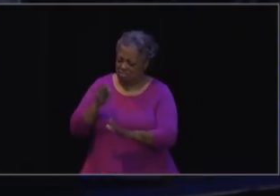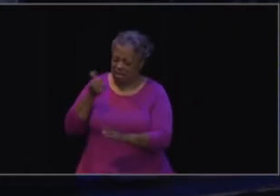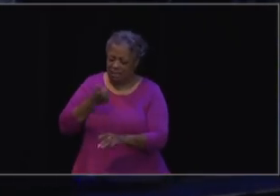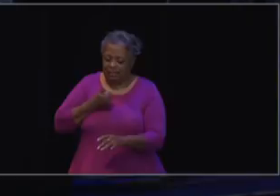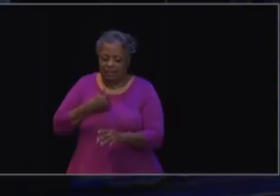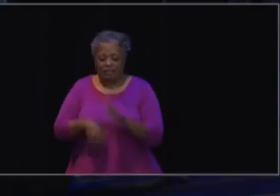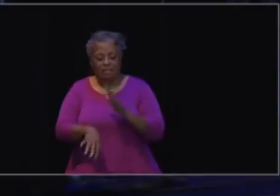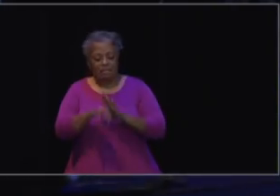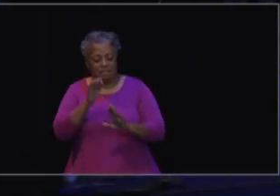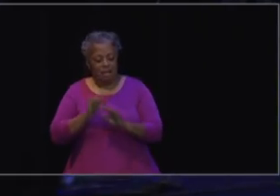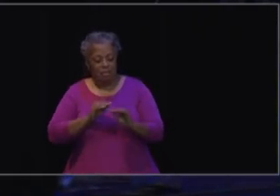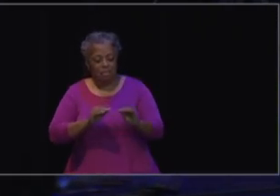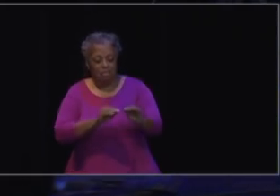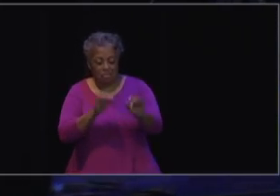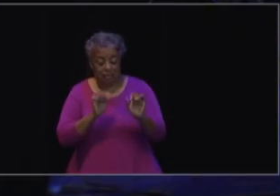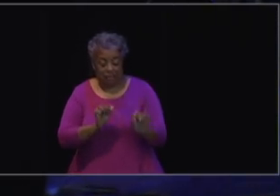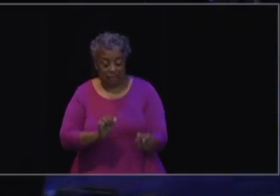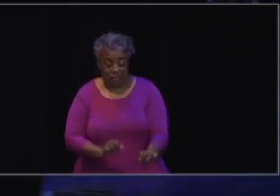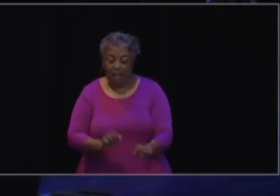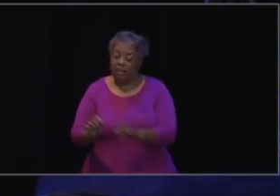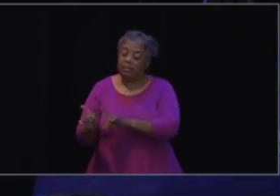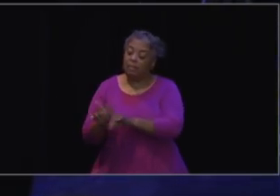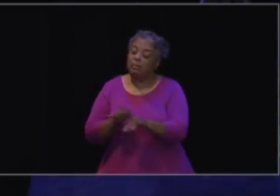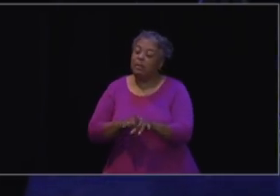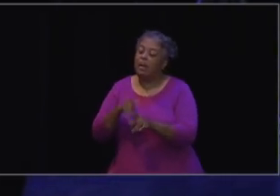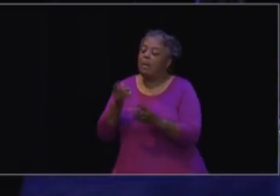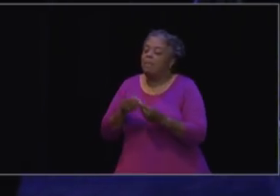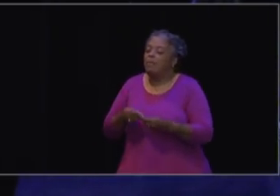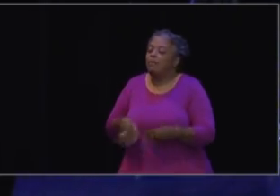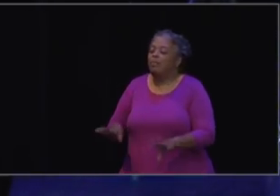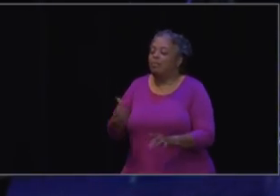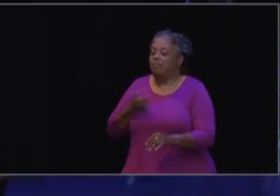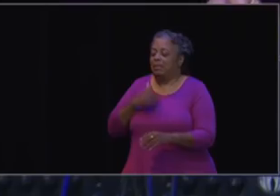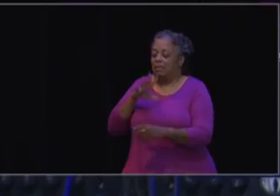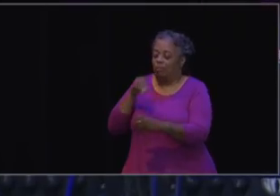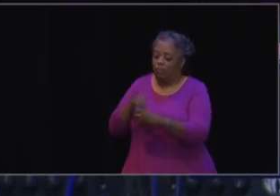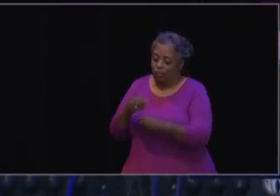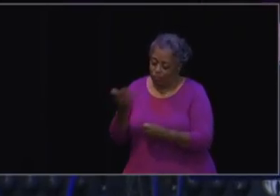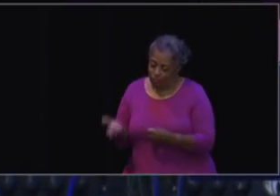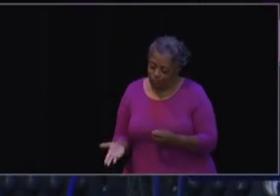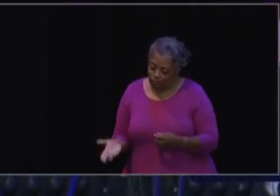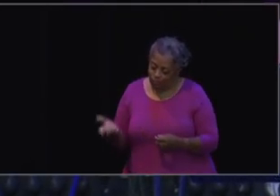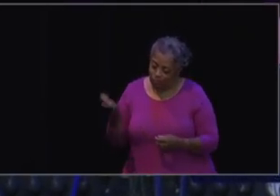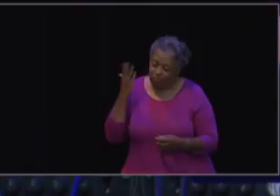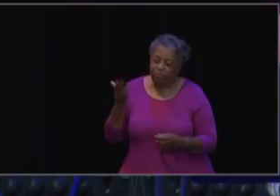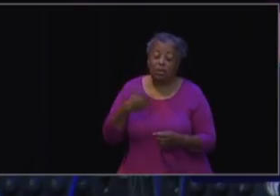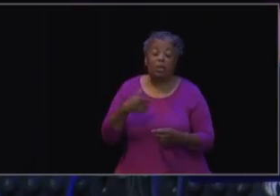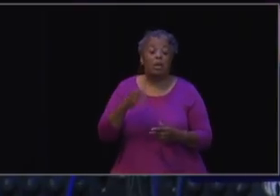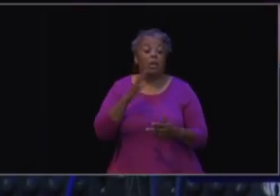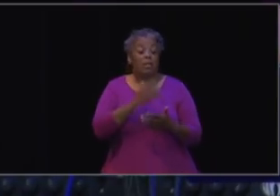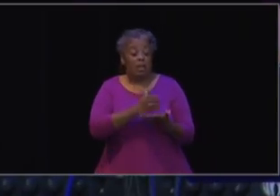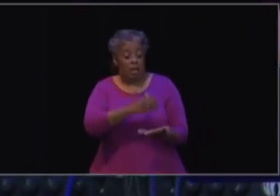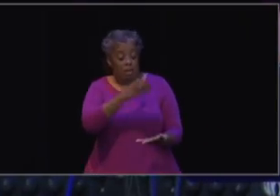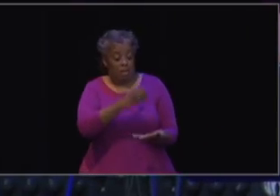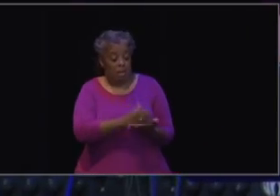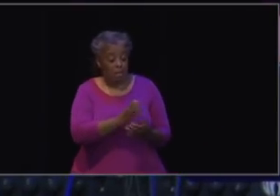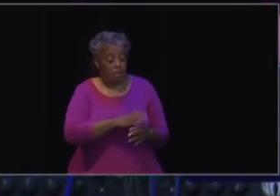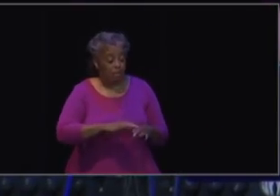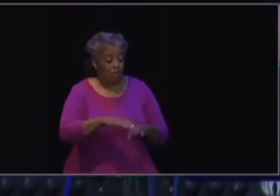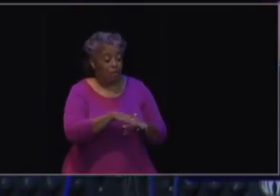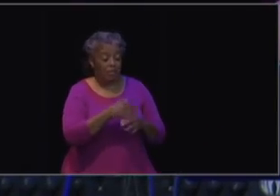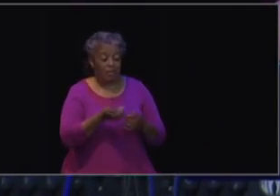in movement as I lose myself in you. Colors in my cup